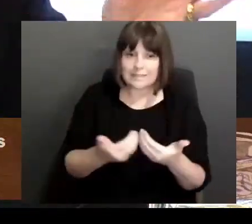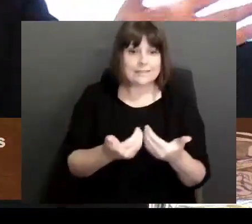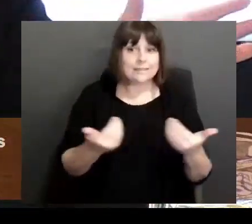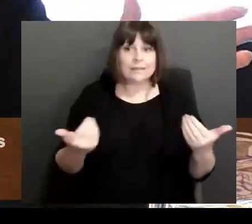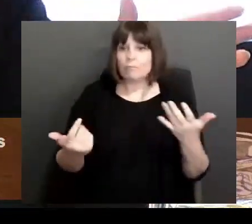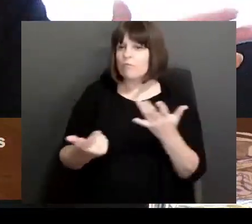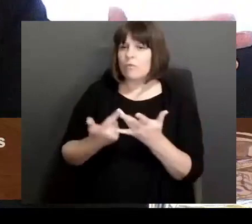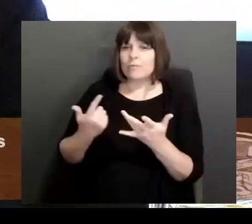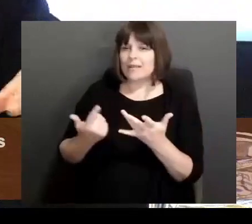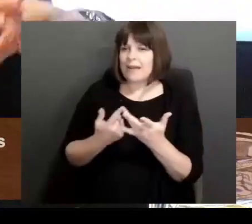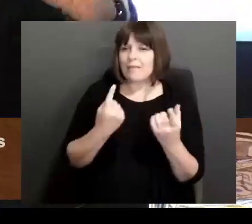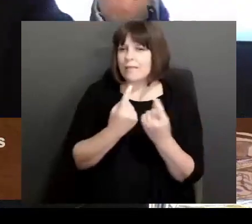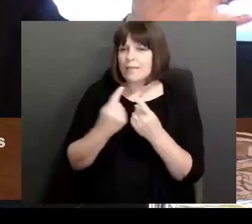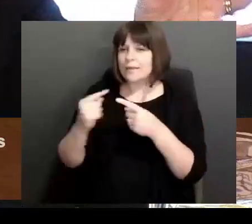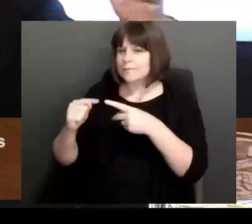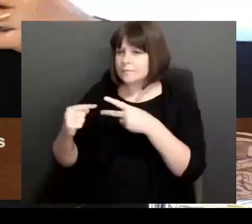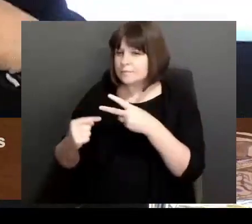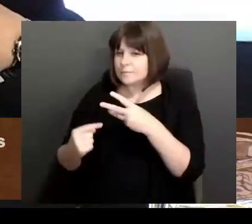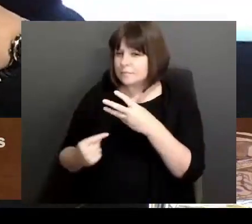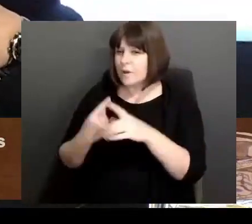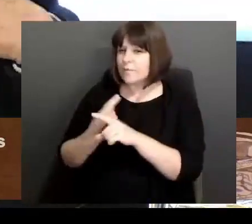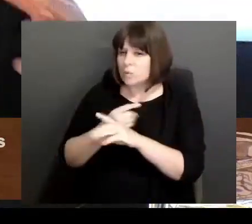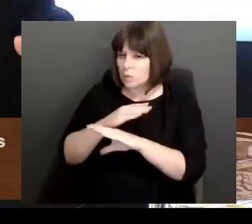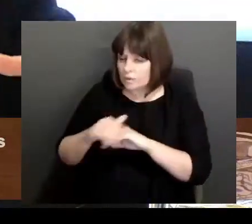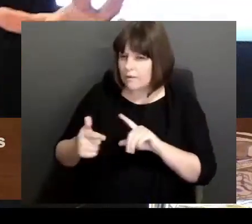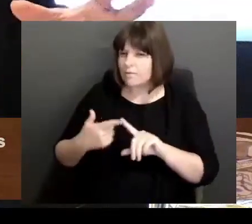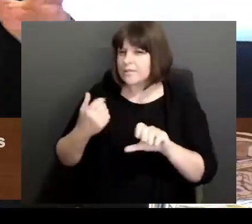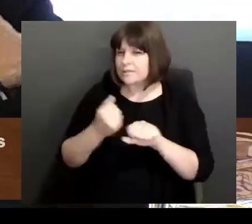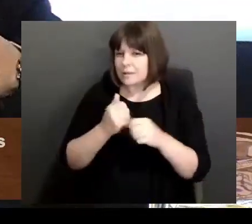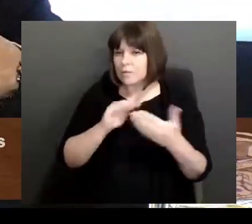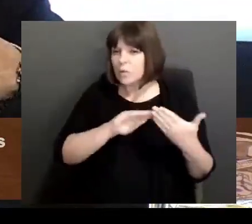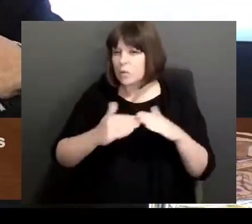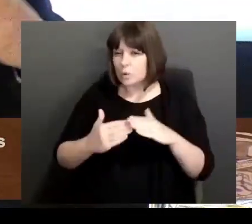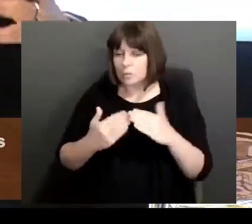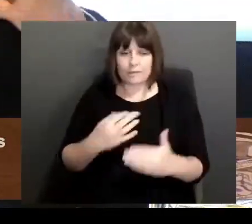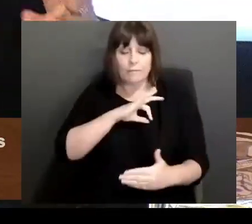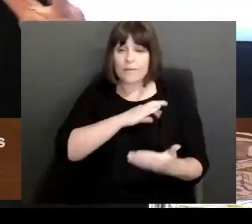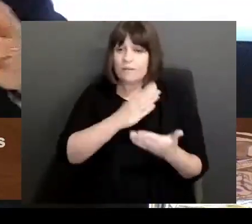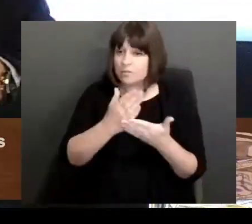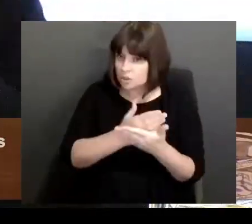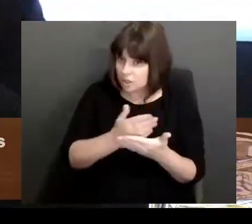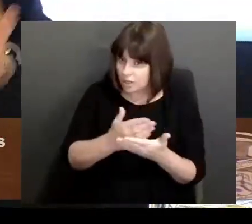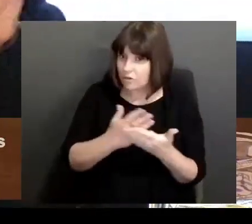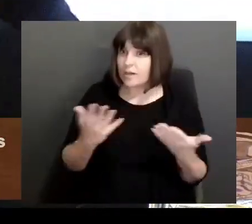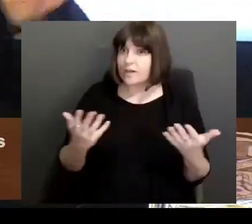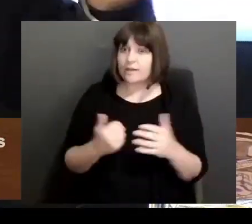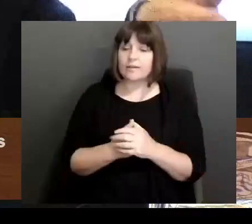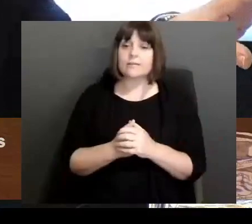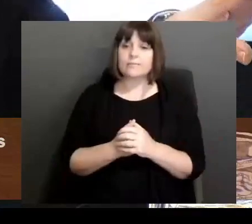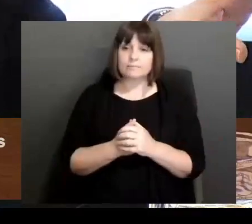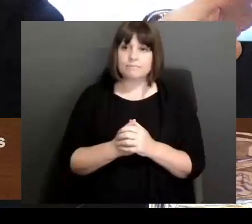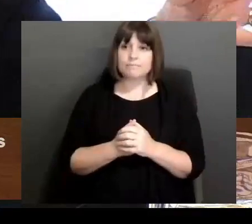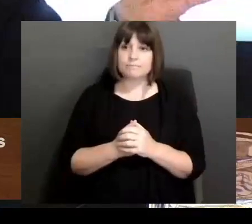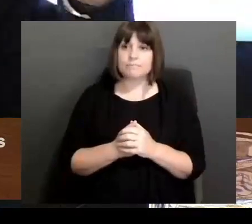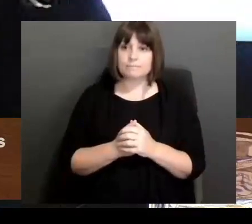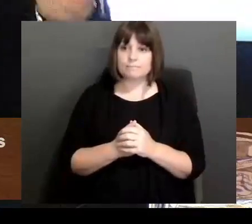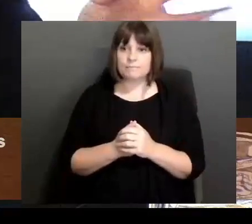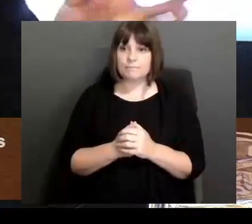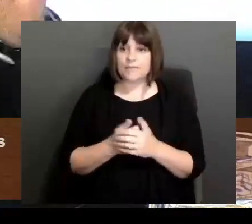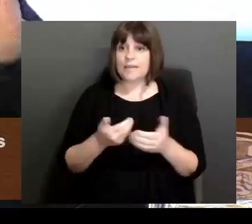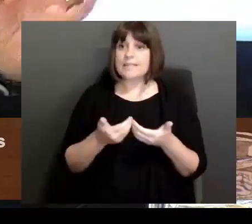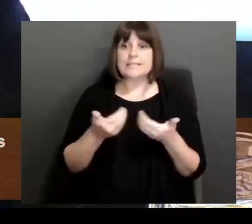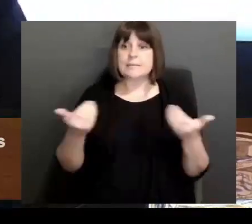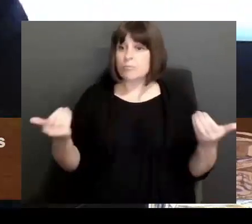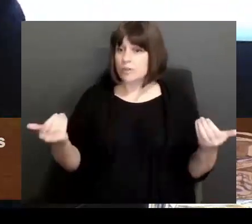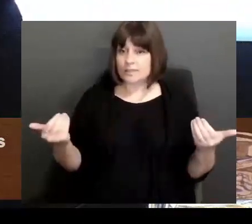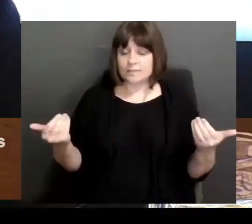I've been talking quite a bit about, that community benefit sharing, which we will develop up as a framework. They are two separate, and that